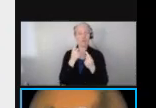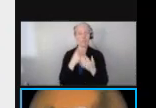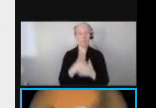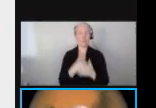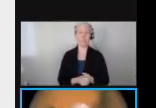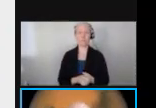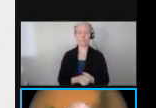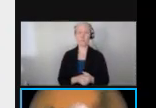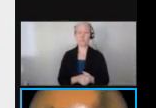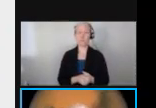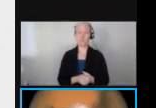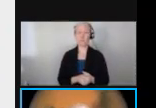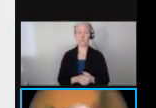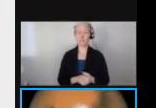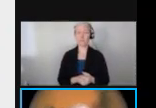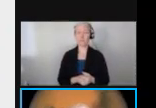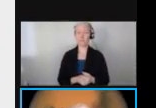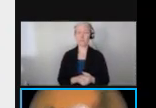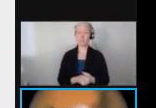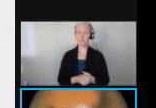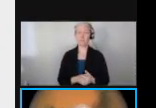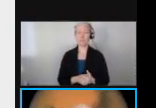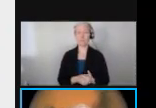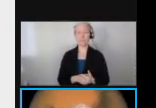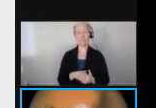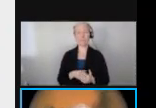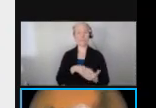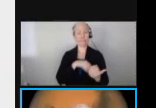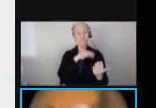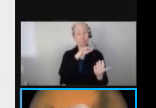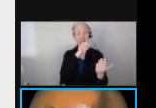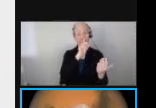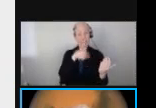And this is how I like to communicate the risks when I'm